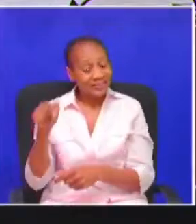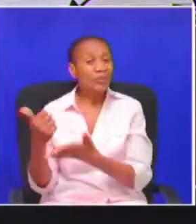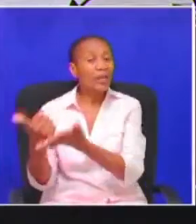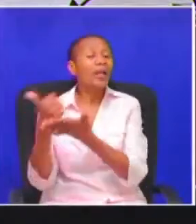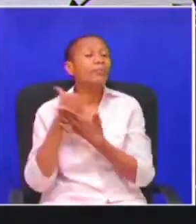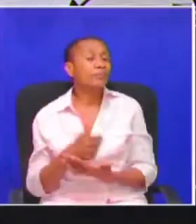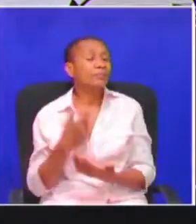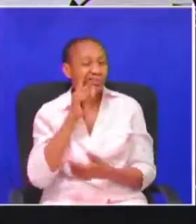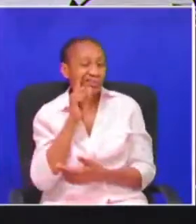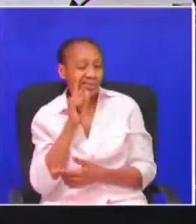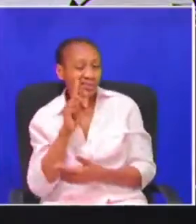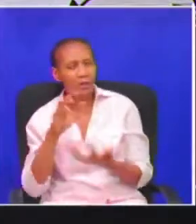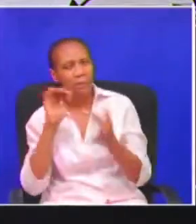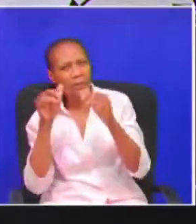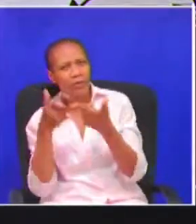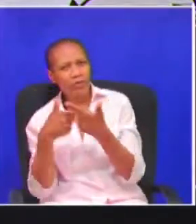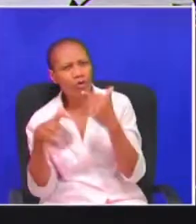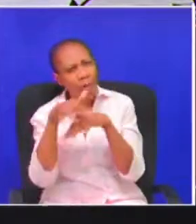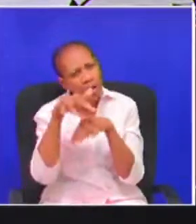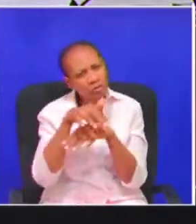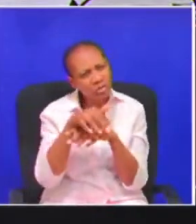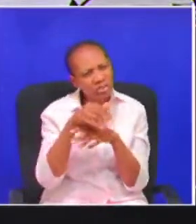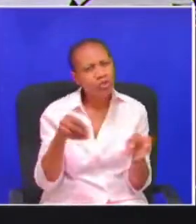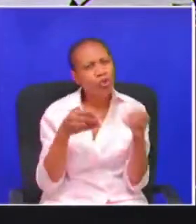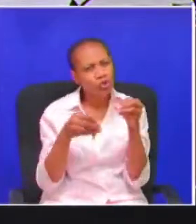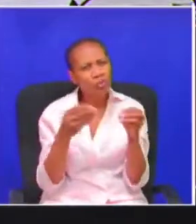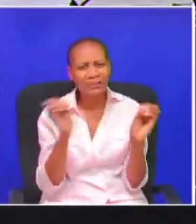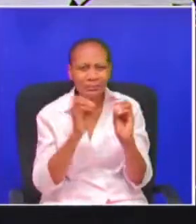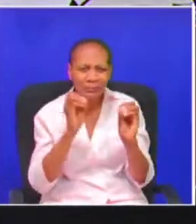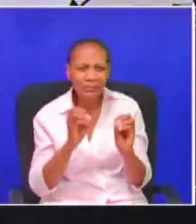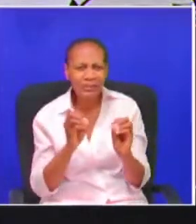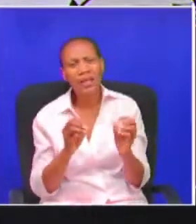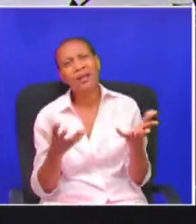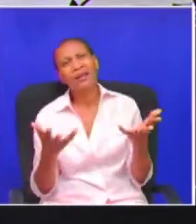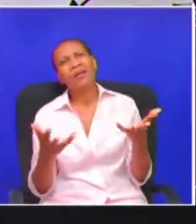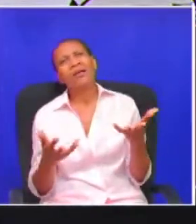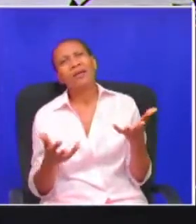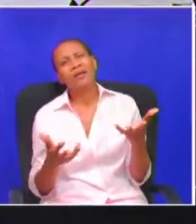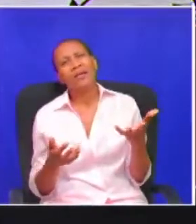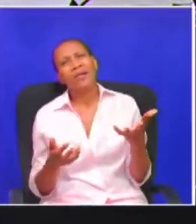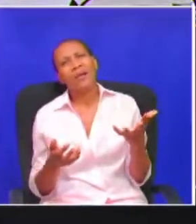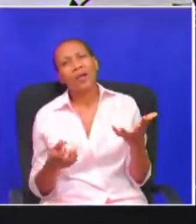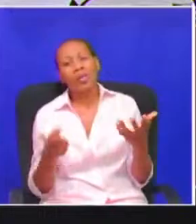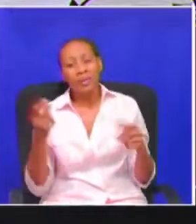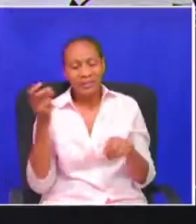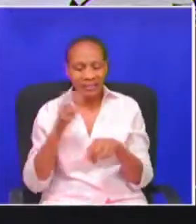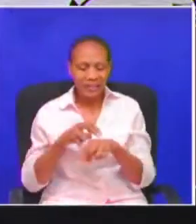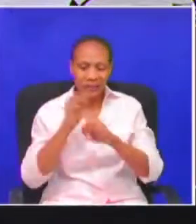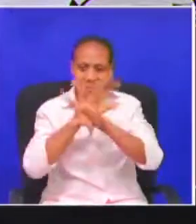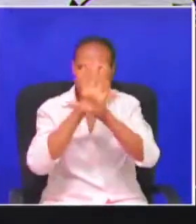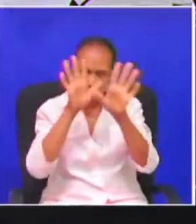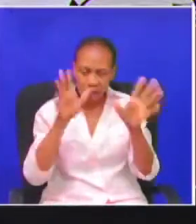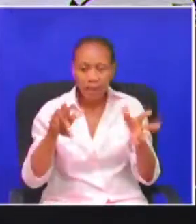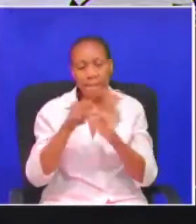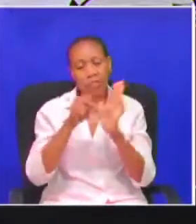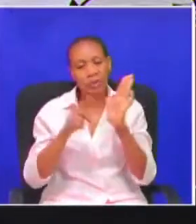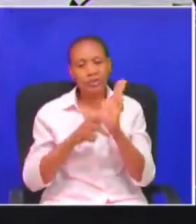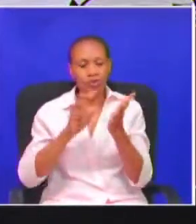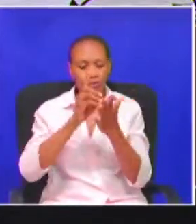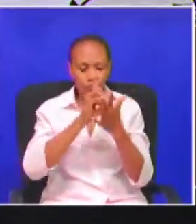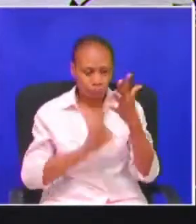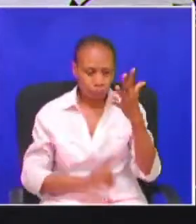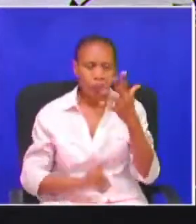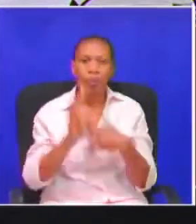who are from other countries who may not be permitted to be here, and a clearer policy will be crafted in that